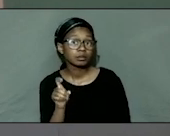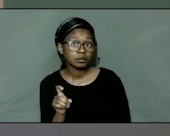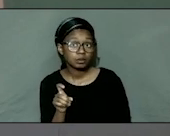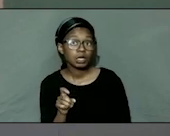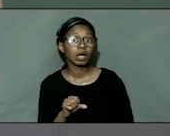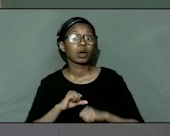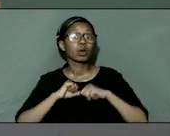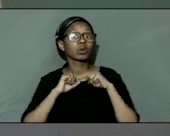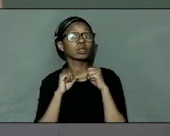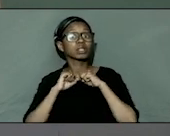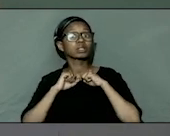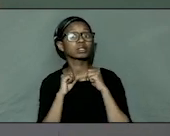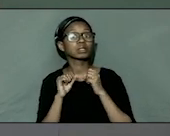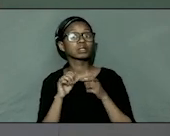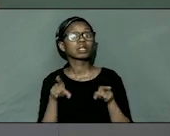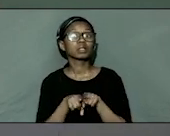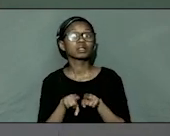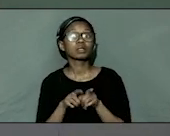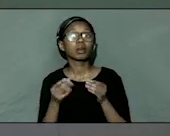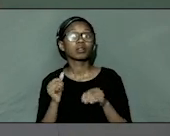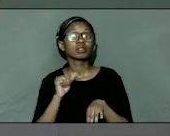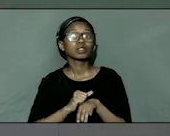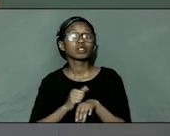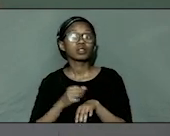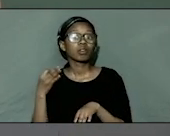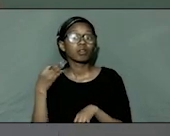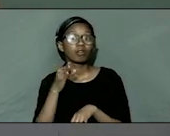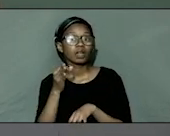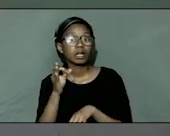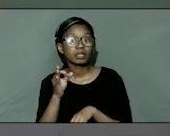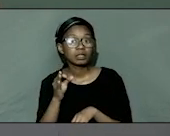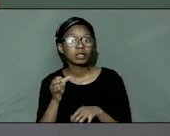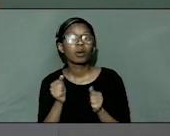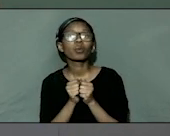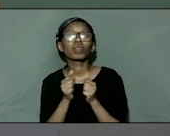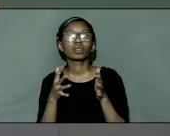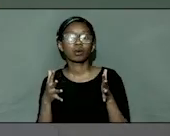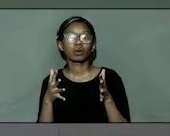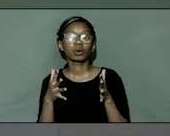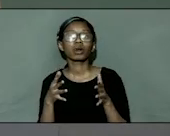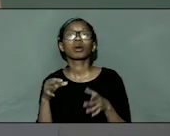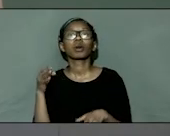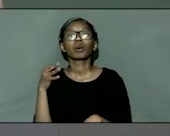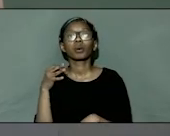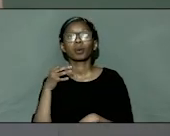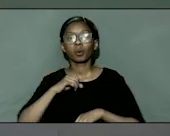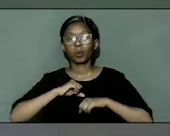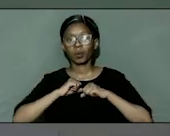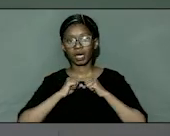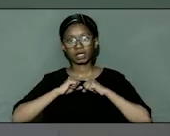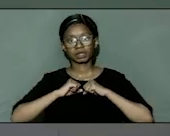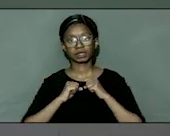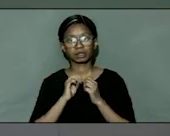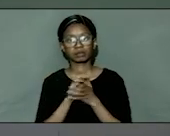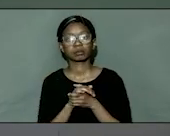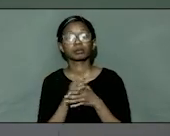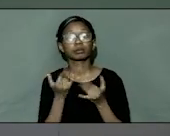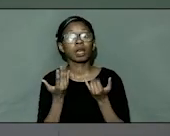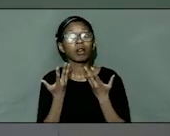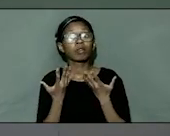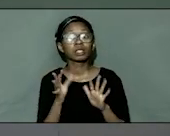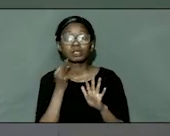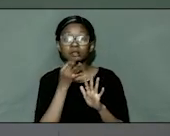wings, and there are stoneflies without wings. Again. Now, after